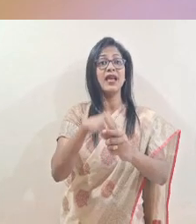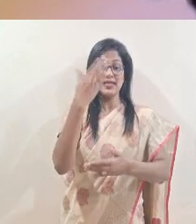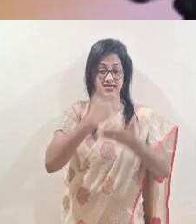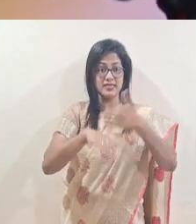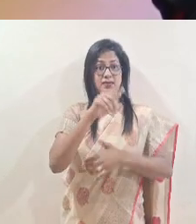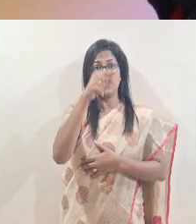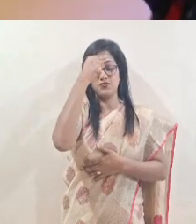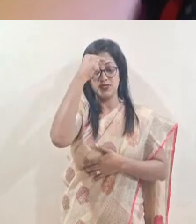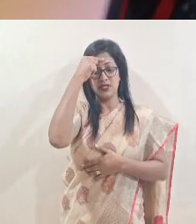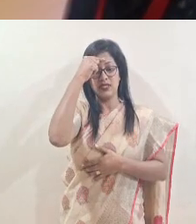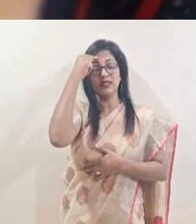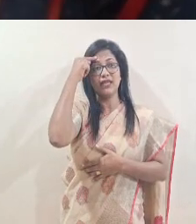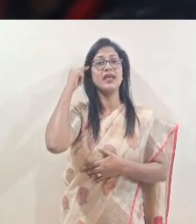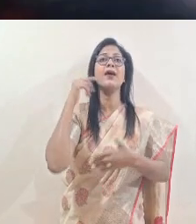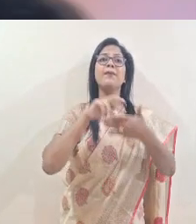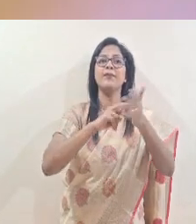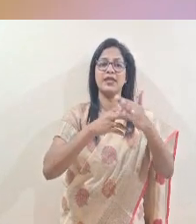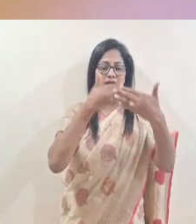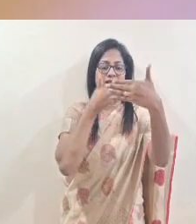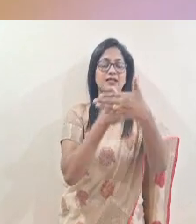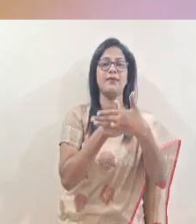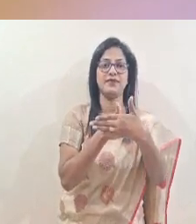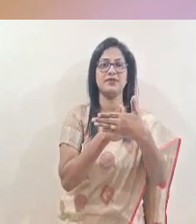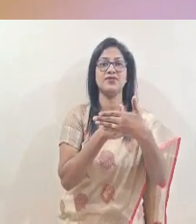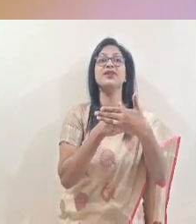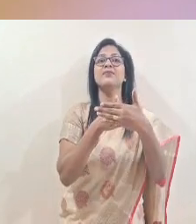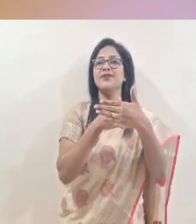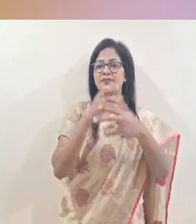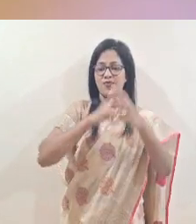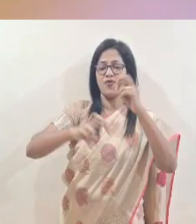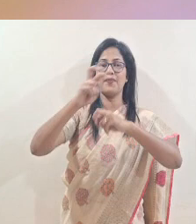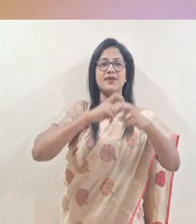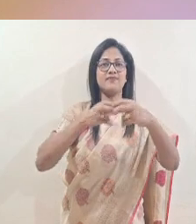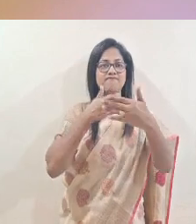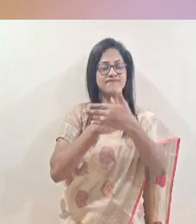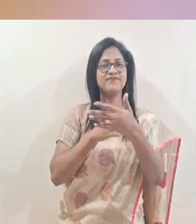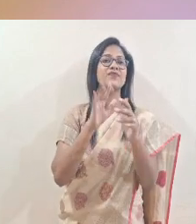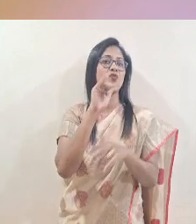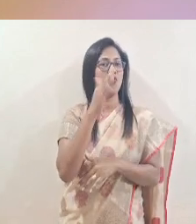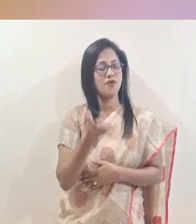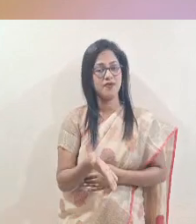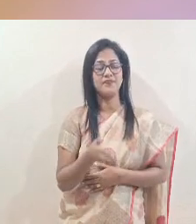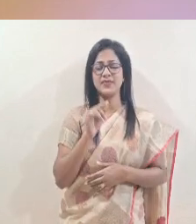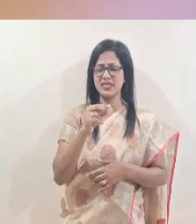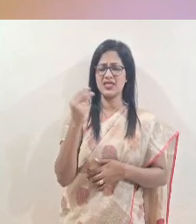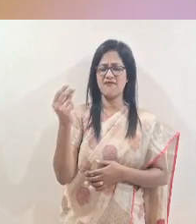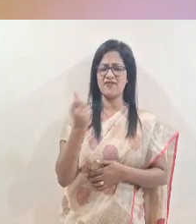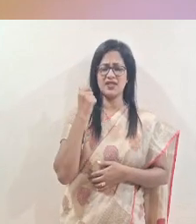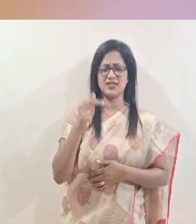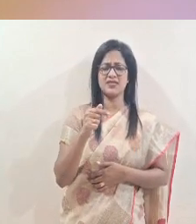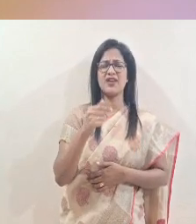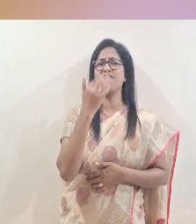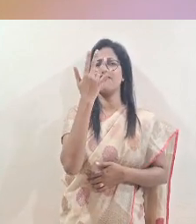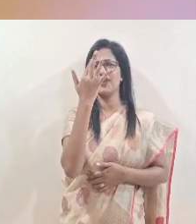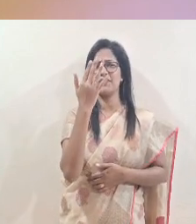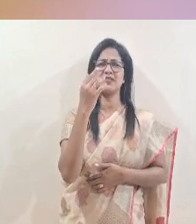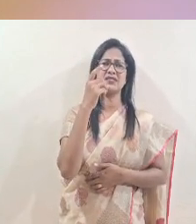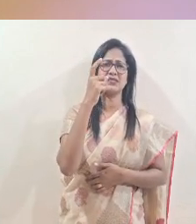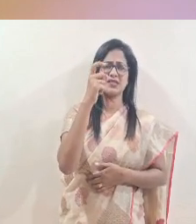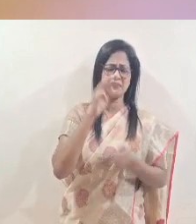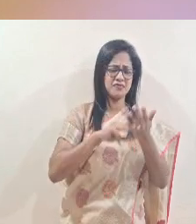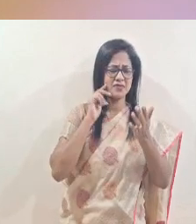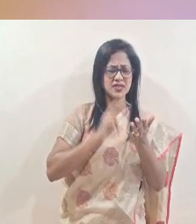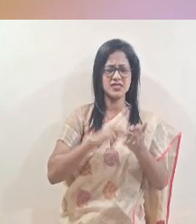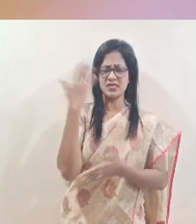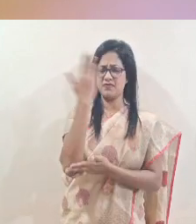as a limitation, which is about restricted mobility. So this quick presentation, I think in 5-7 minutes that we have,